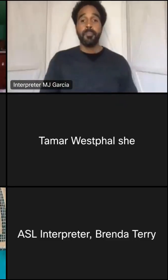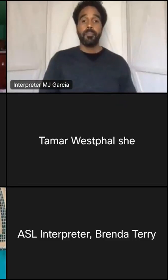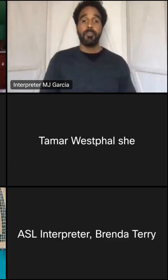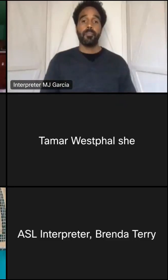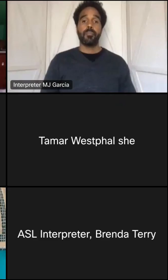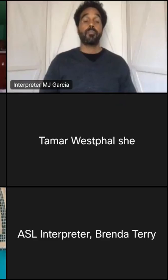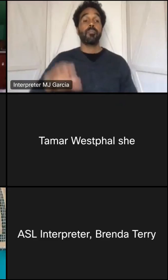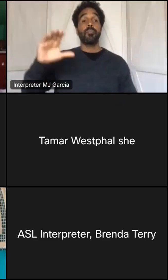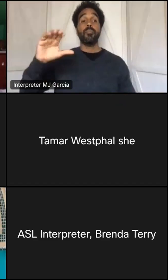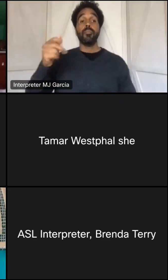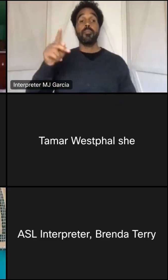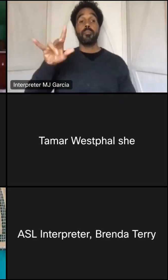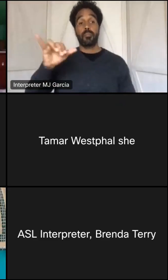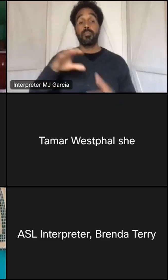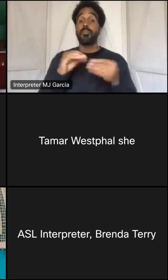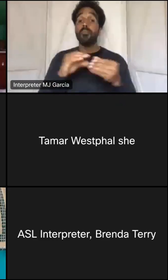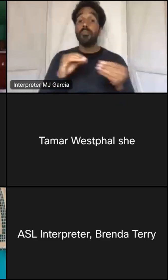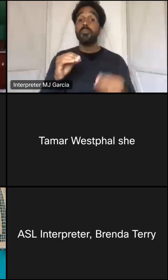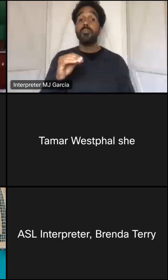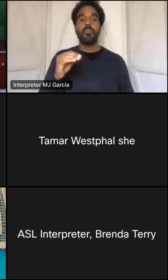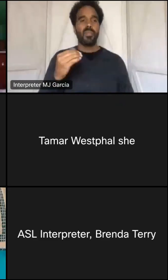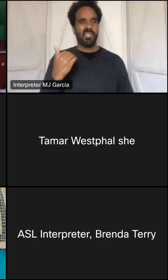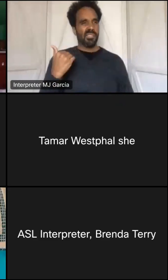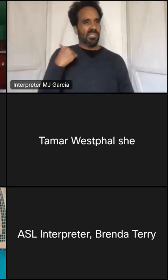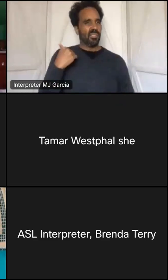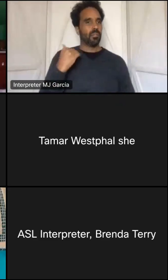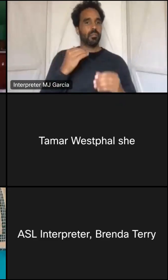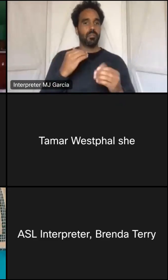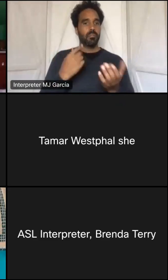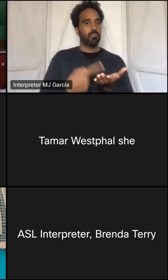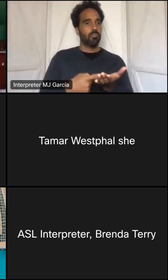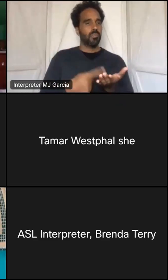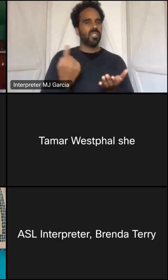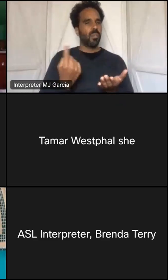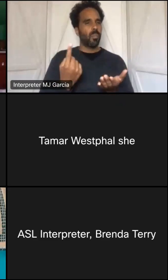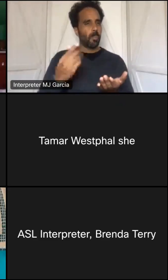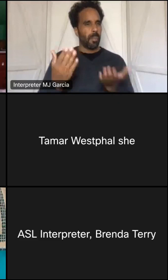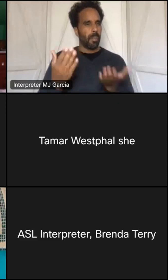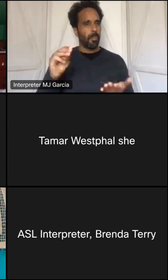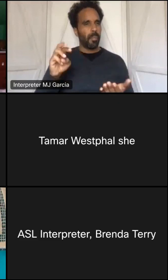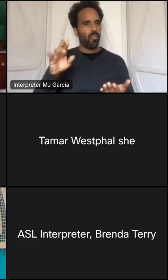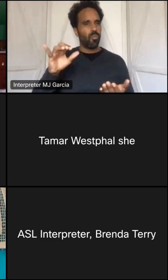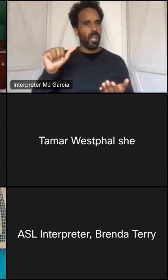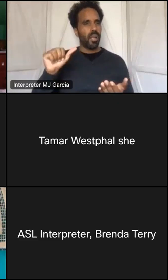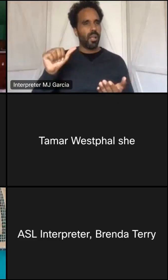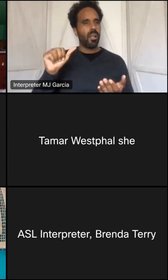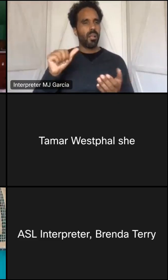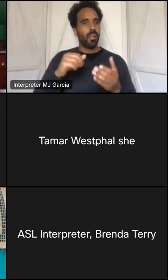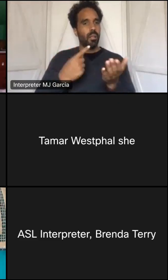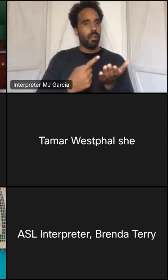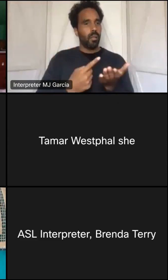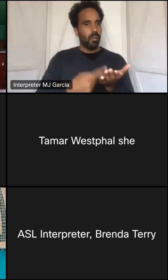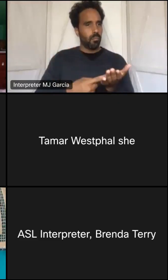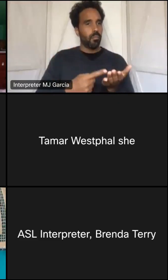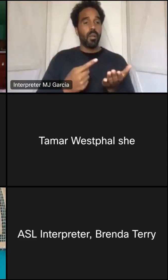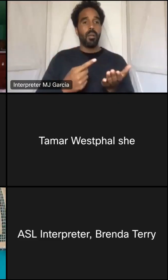earlier in our conversation, I think it was Maria who talked about that our journey is often this up and down, you know,